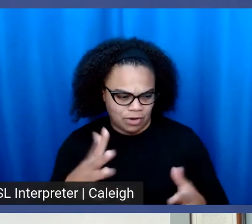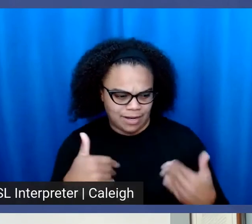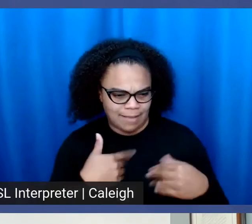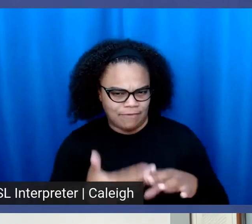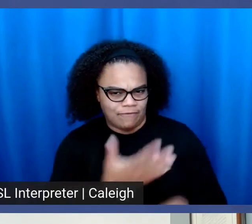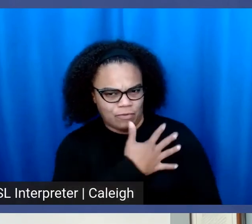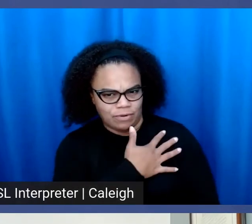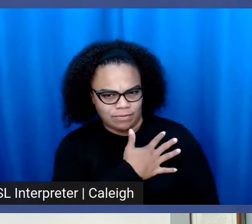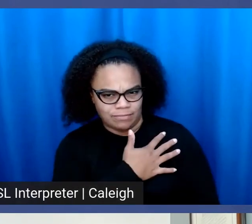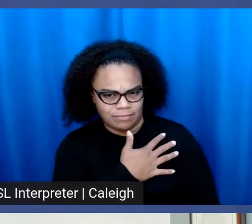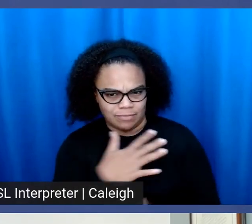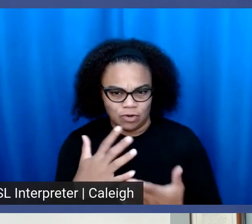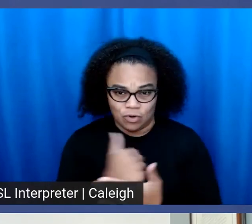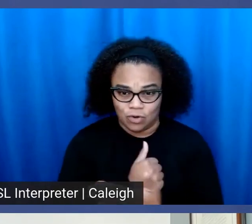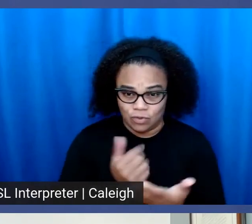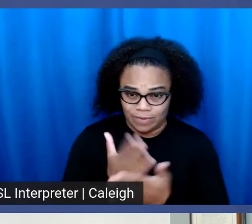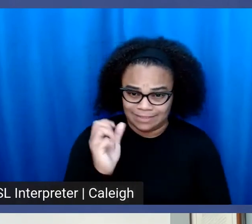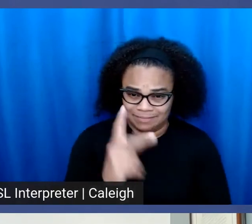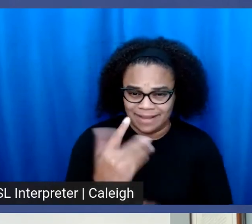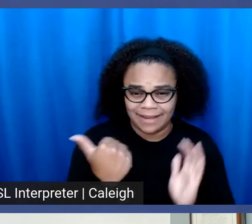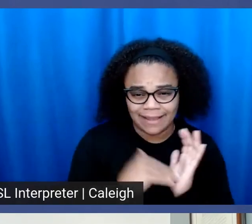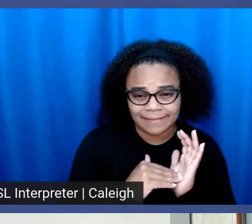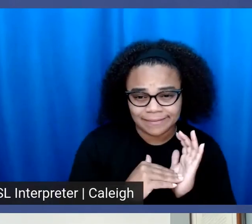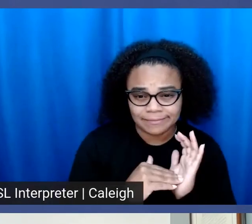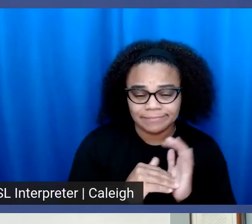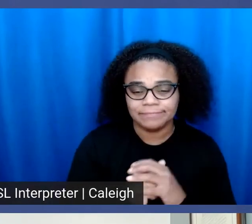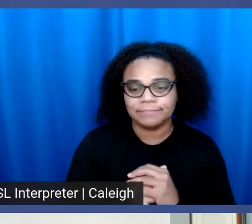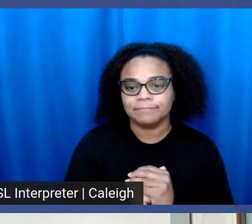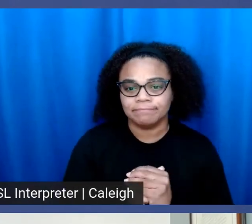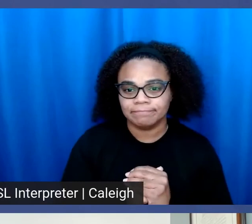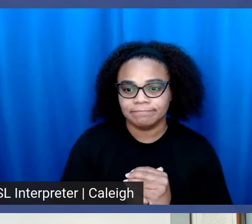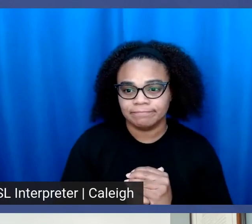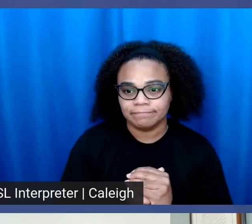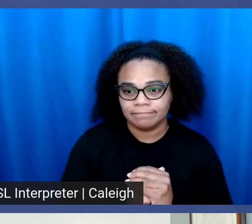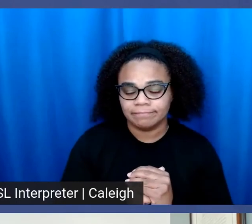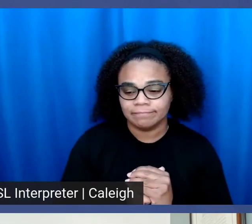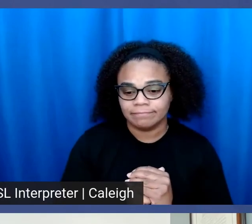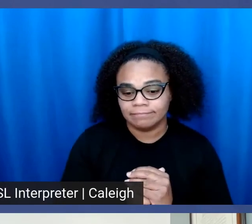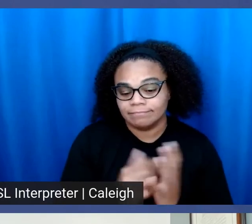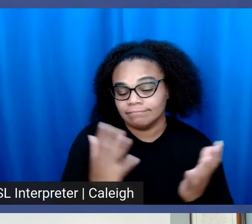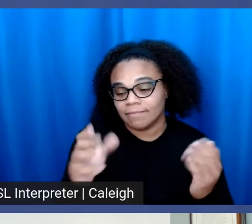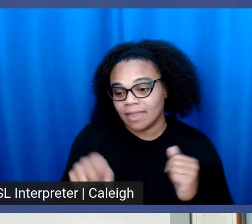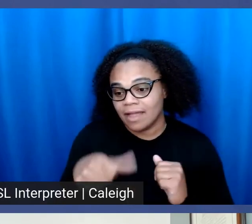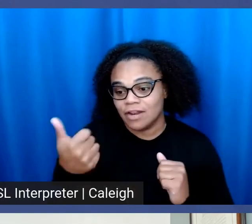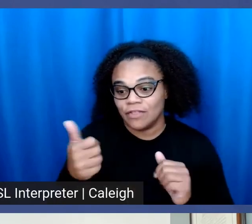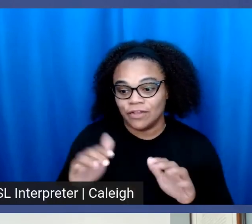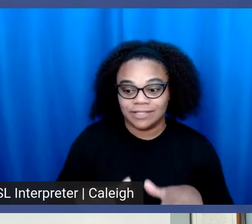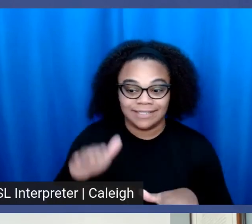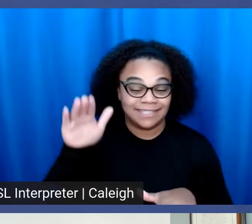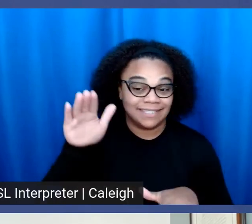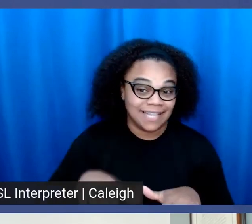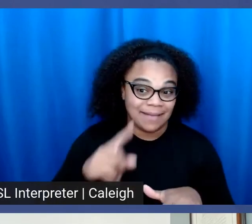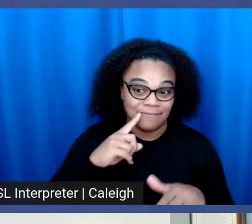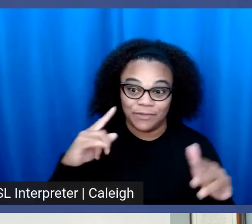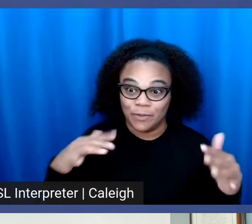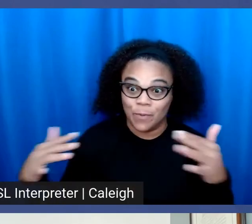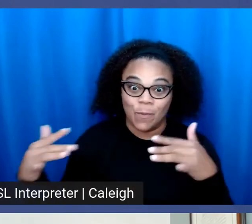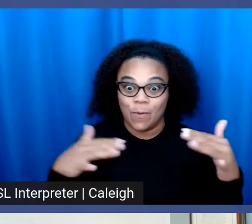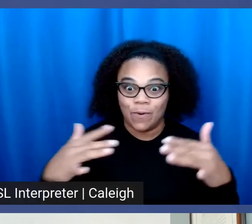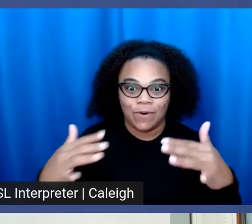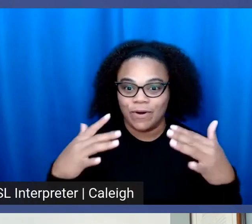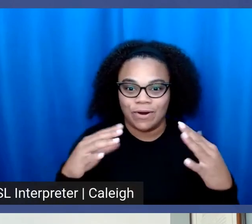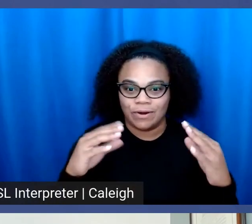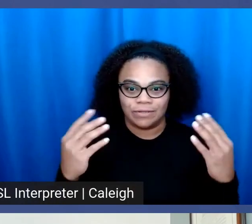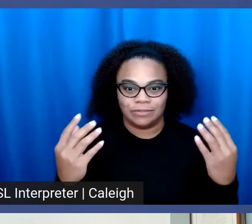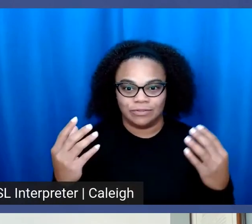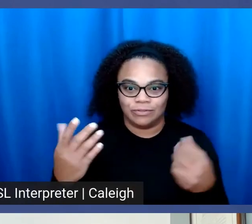back again. Another step in this war to move us into the